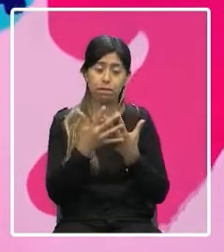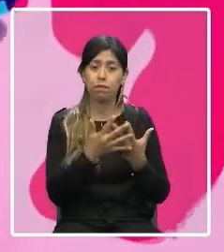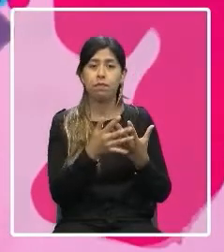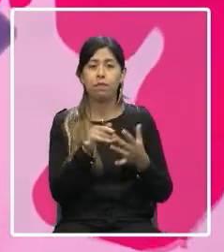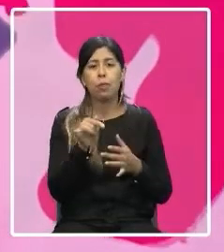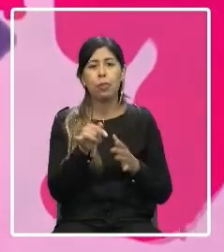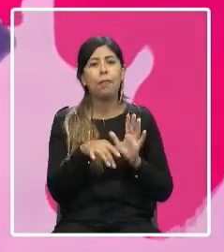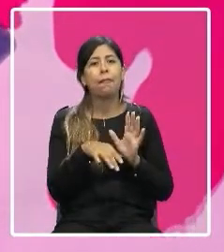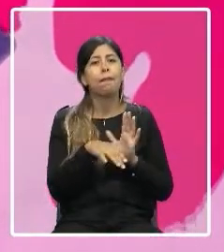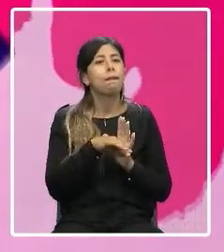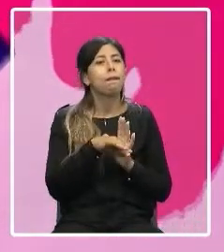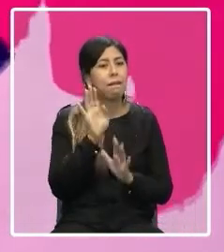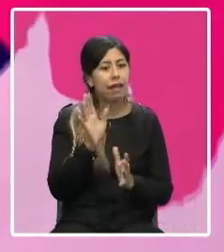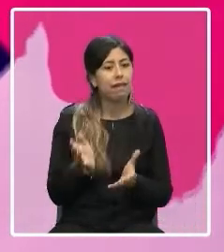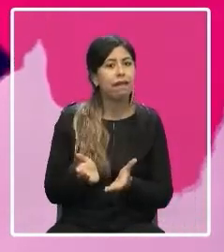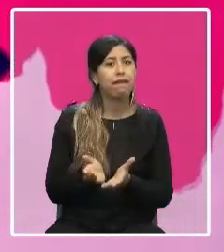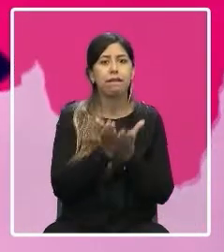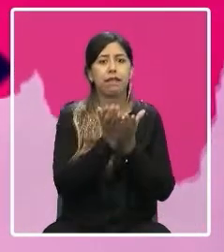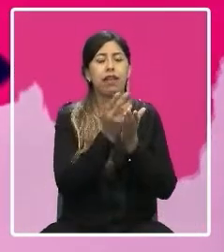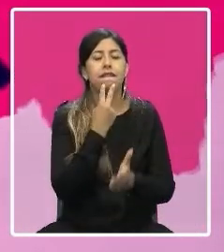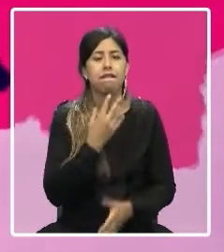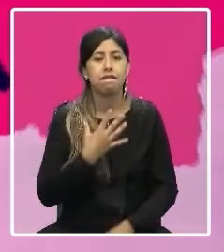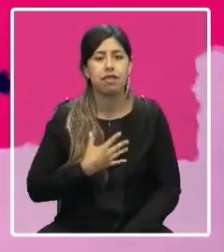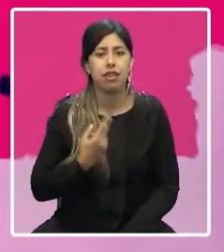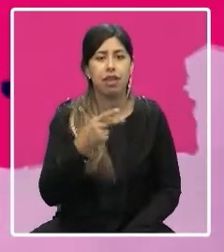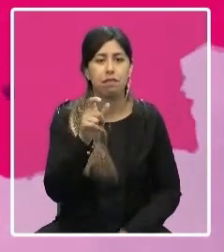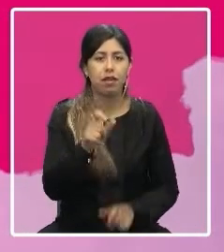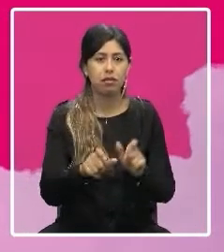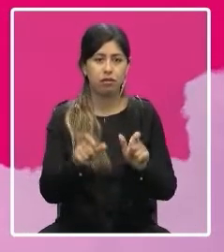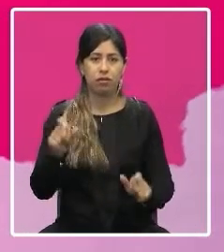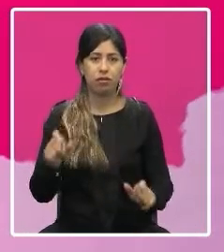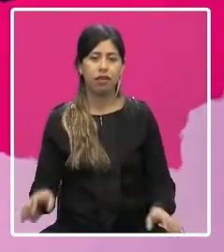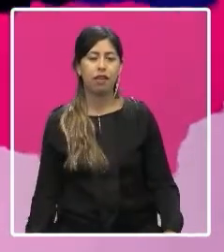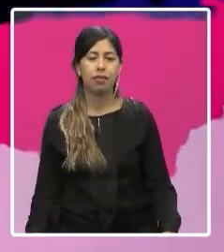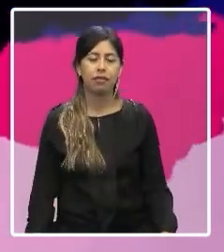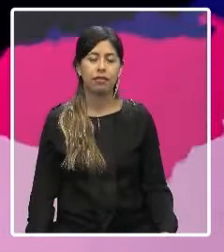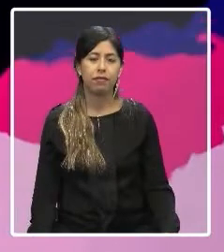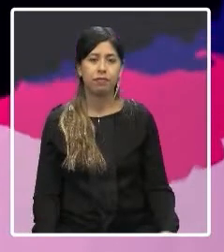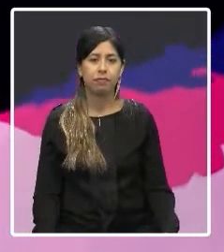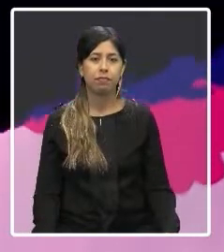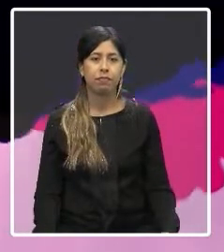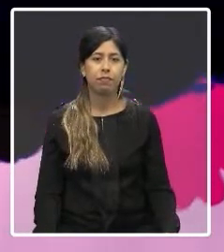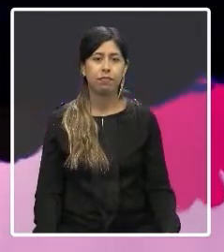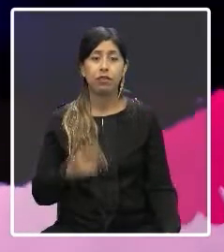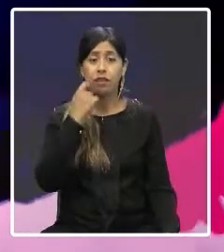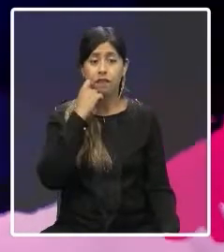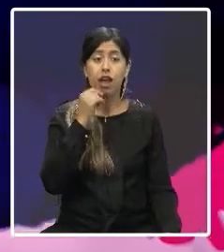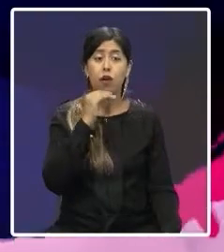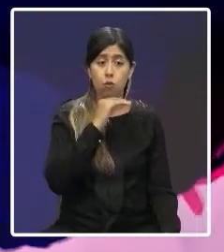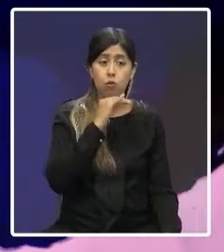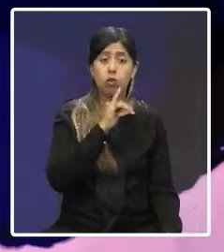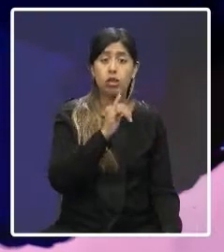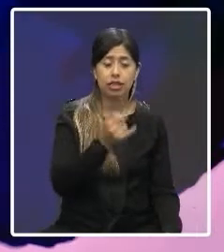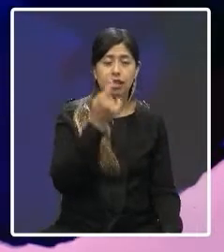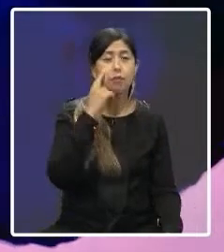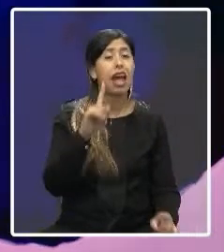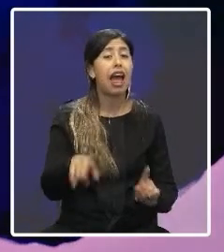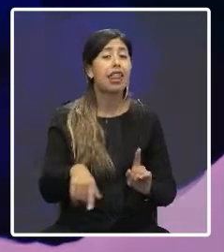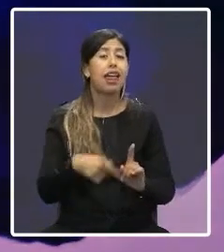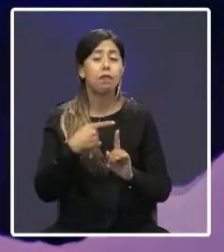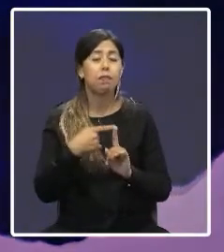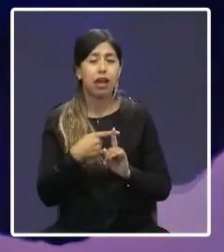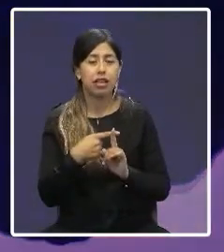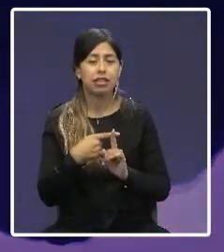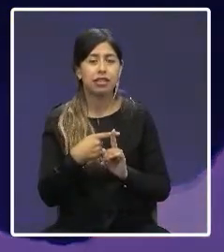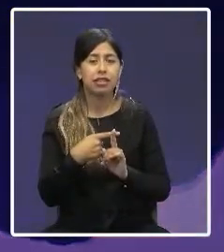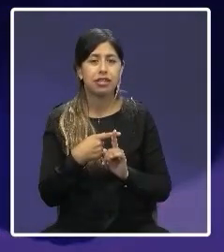not actually engaged in social media use, they're thinking about the next time that they're going to do it. The second component is what we call mood